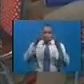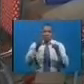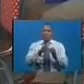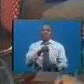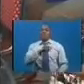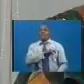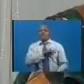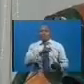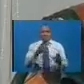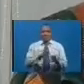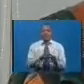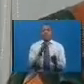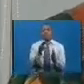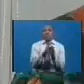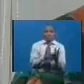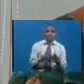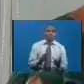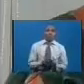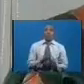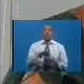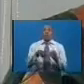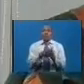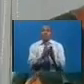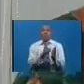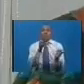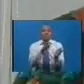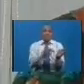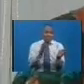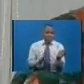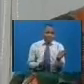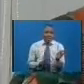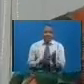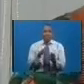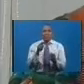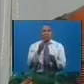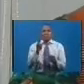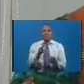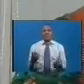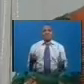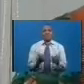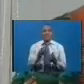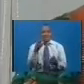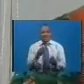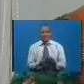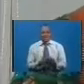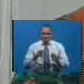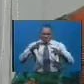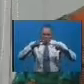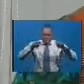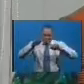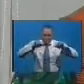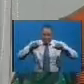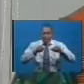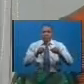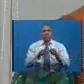in their reportage. If media practitioners will take up the challenge to ensure analytical and